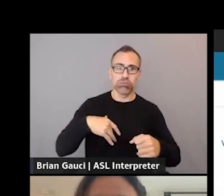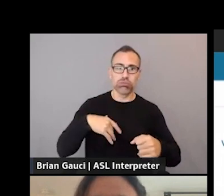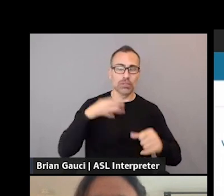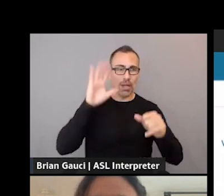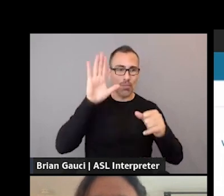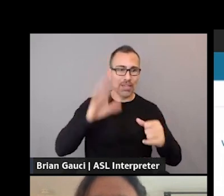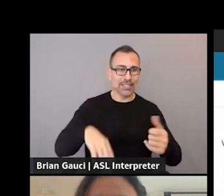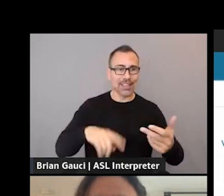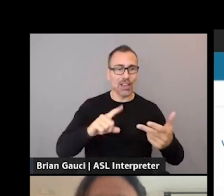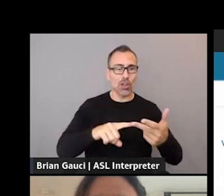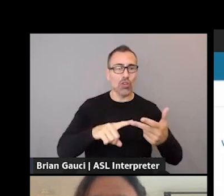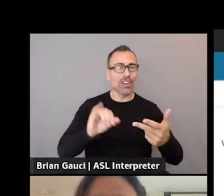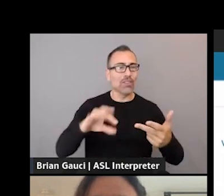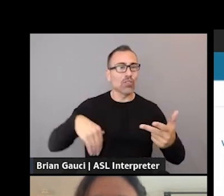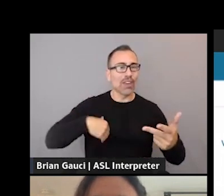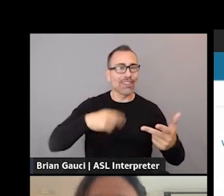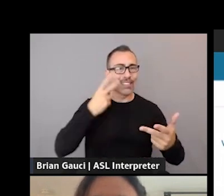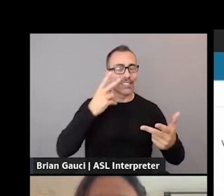this before,